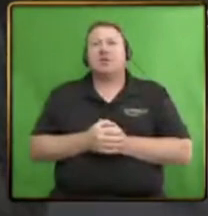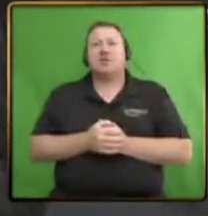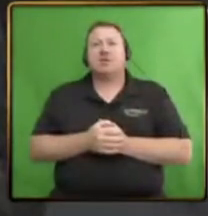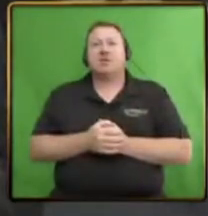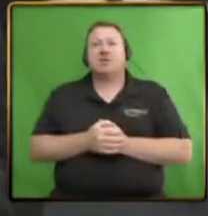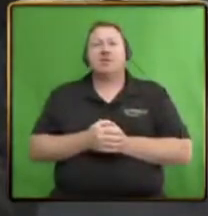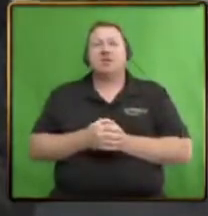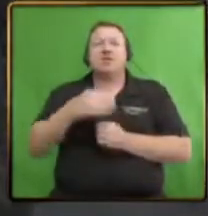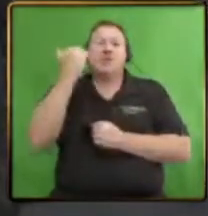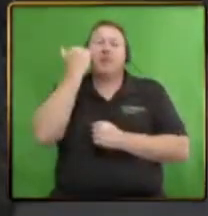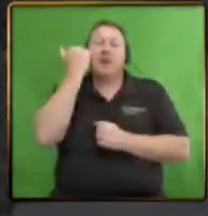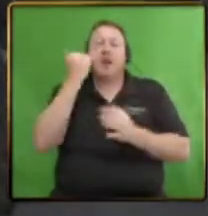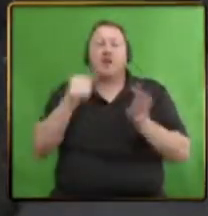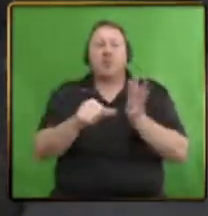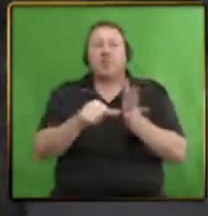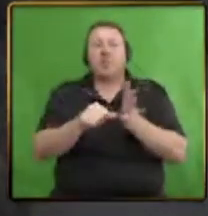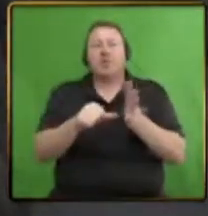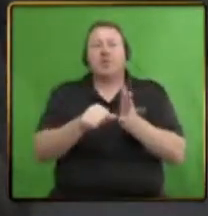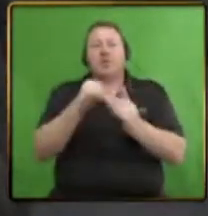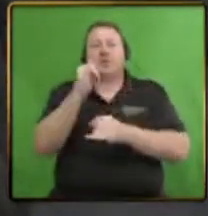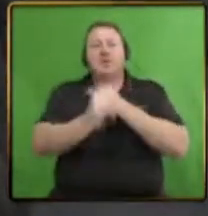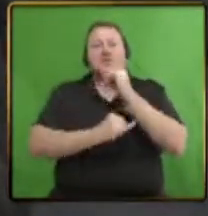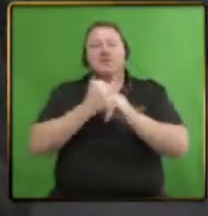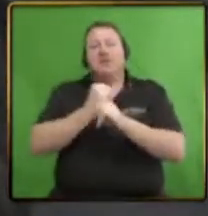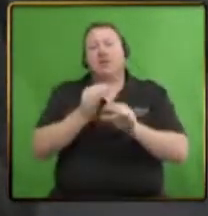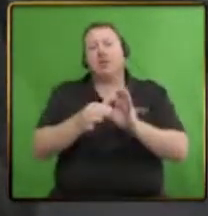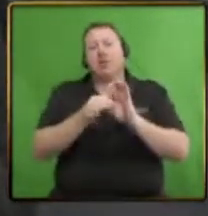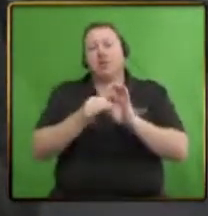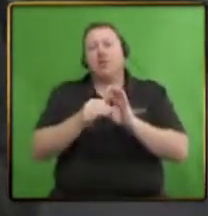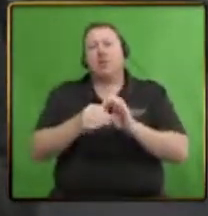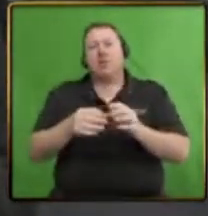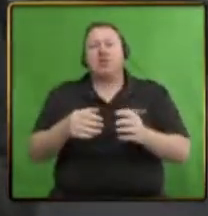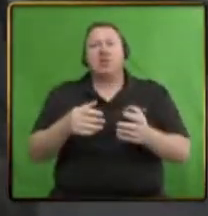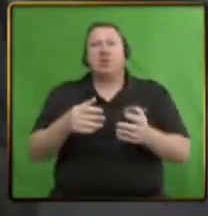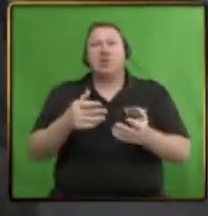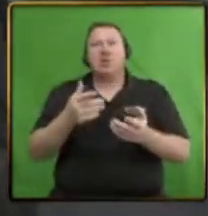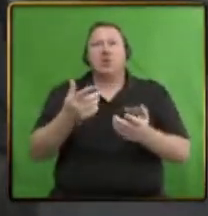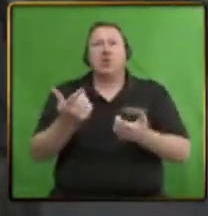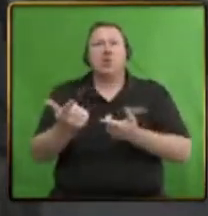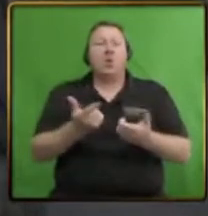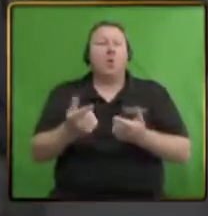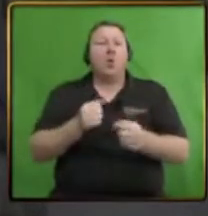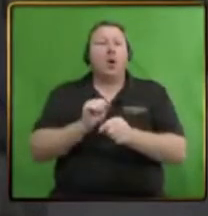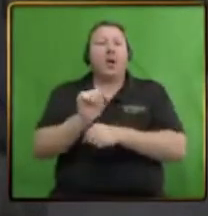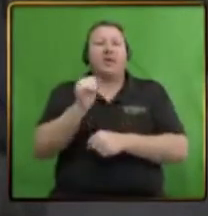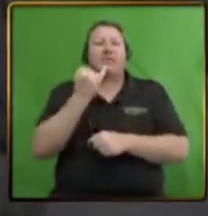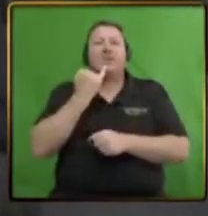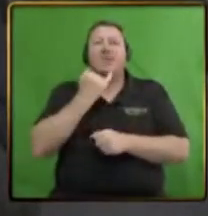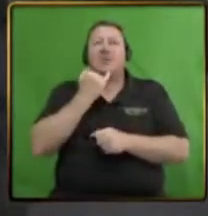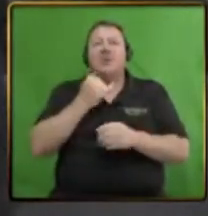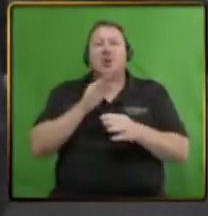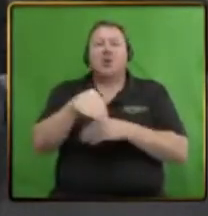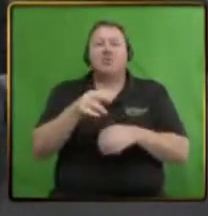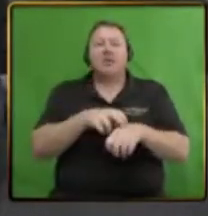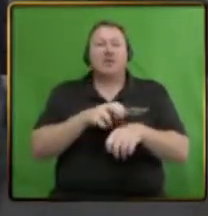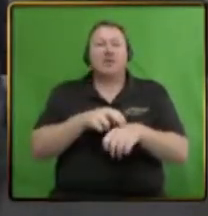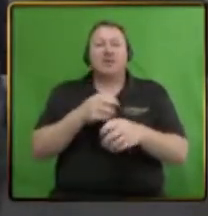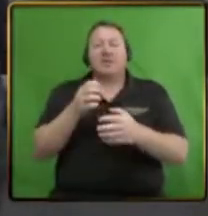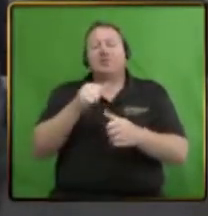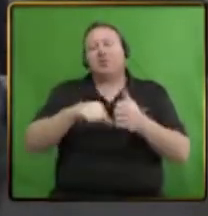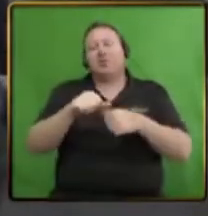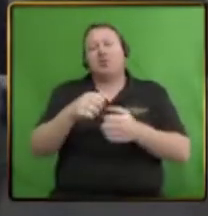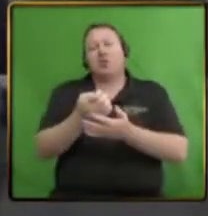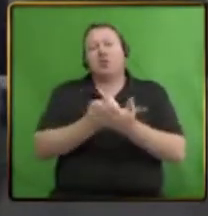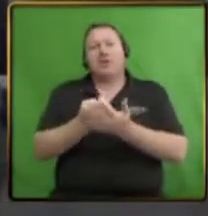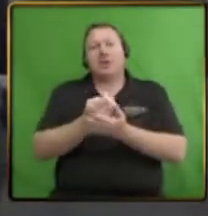The government prioritizes international relations and lawfare against Israel over the needs and socioeconomic challenges faced